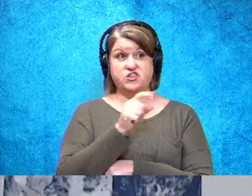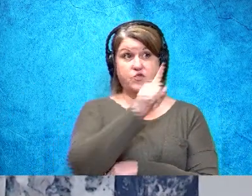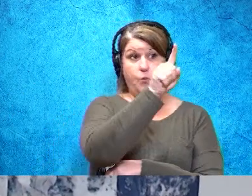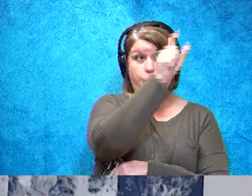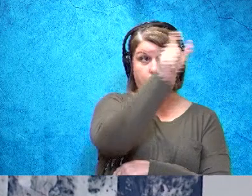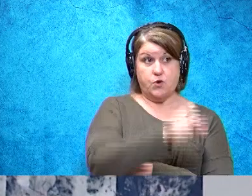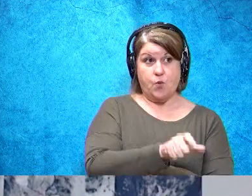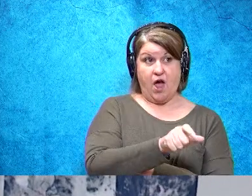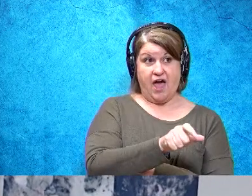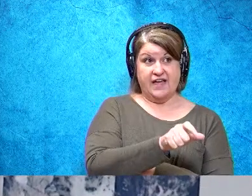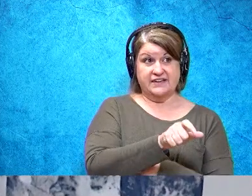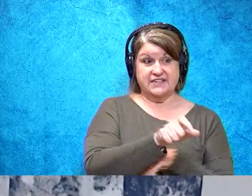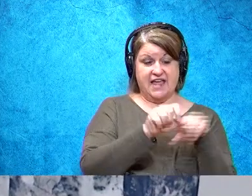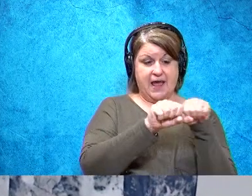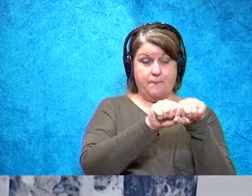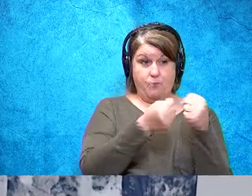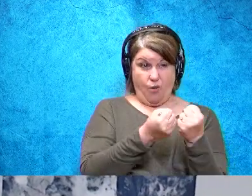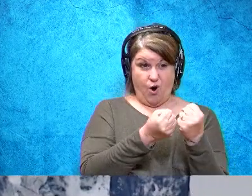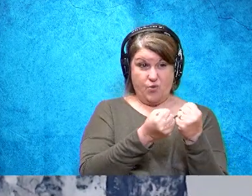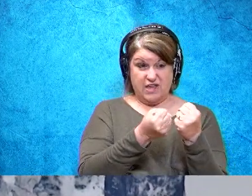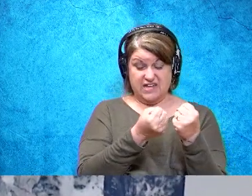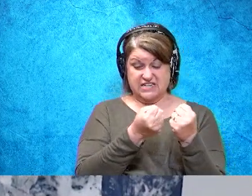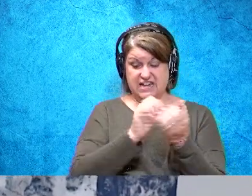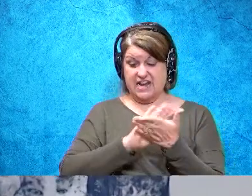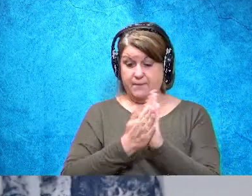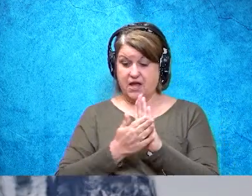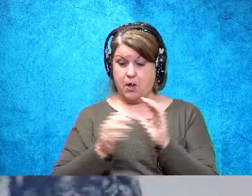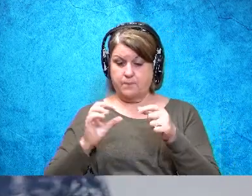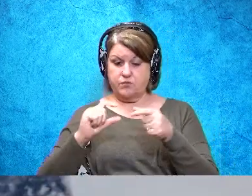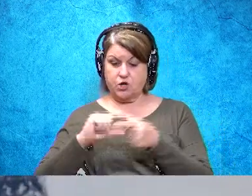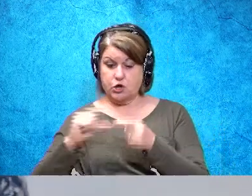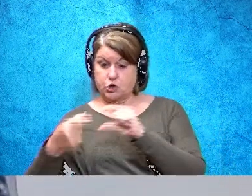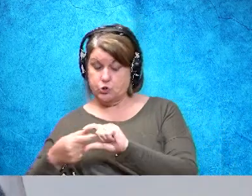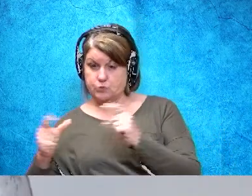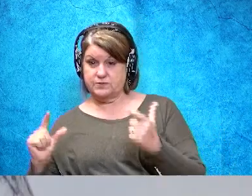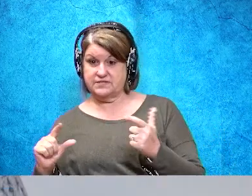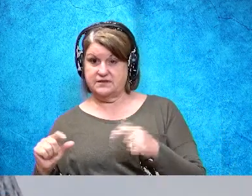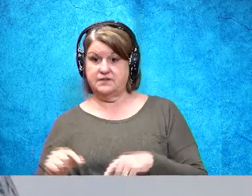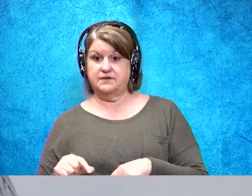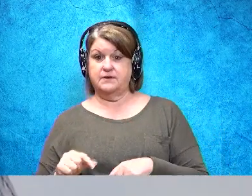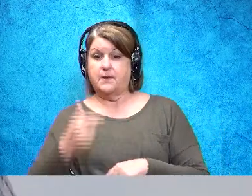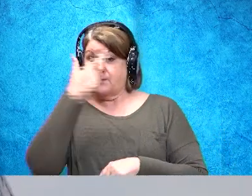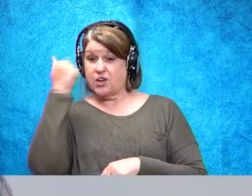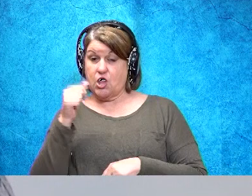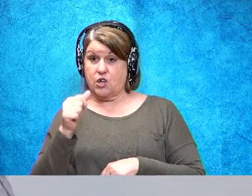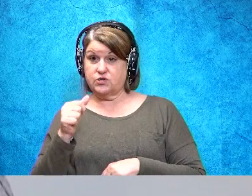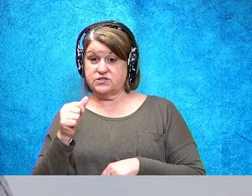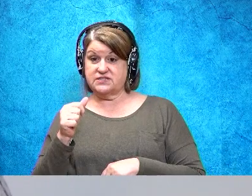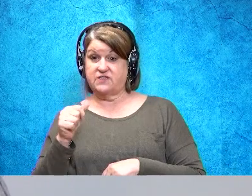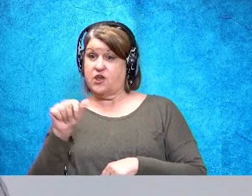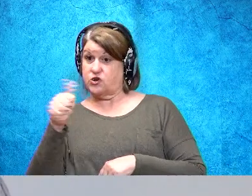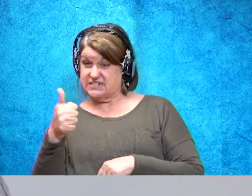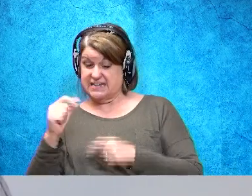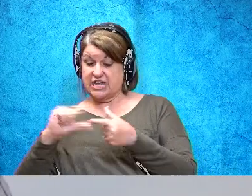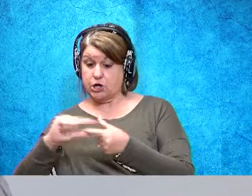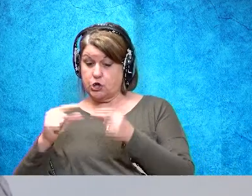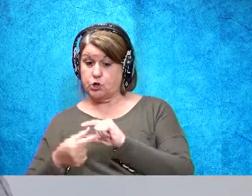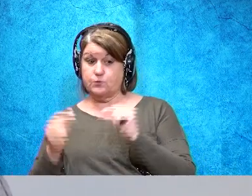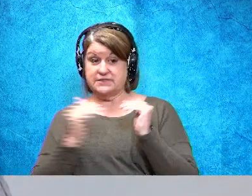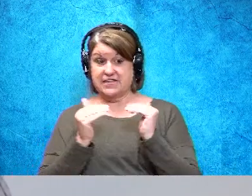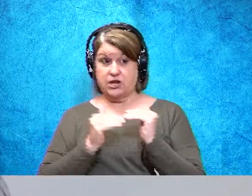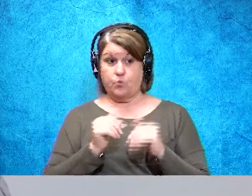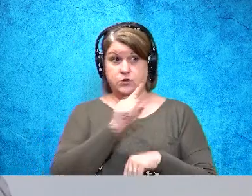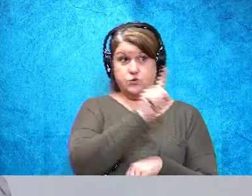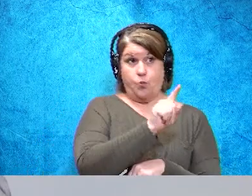into cubes, because there's 10 cubes in one rod? So I'm going to bring down my